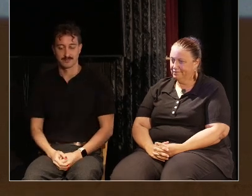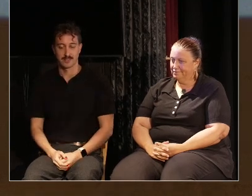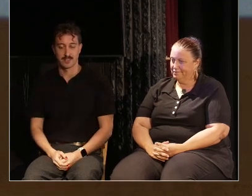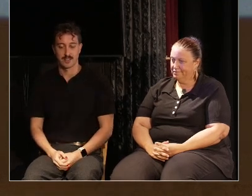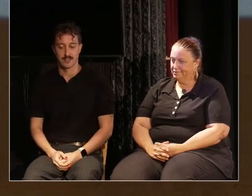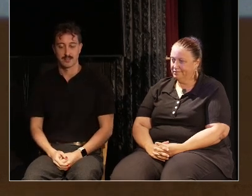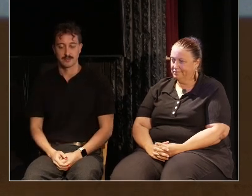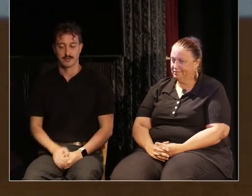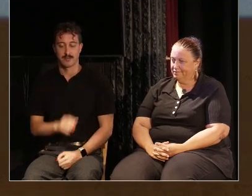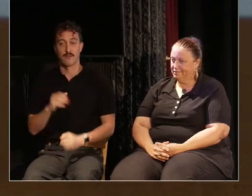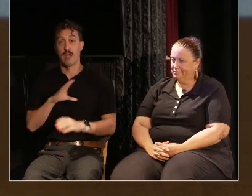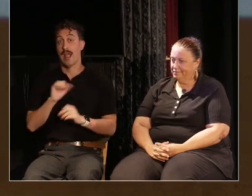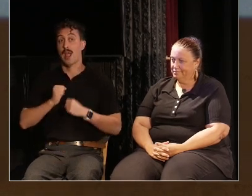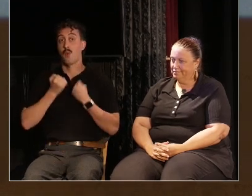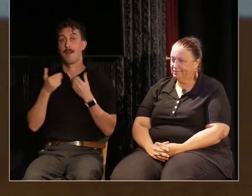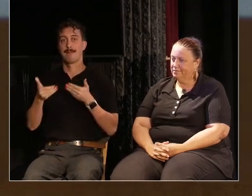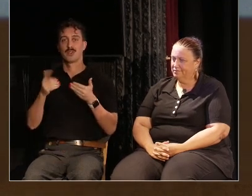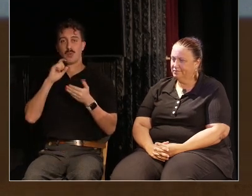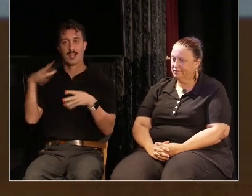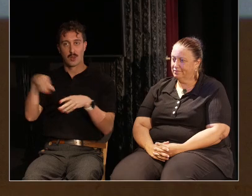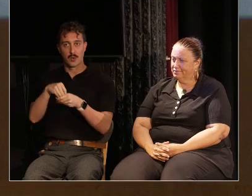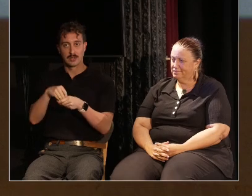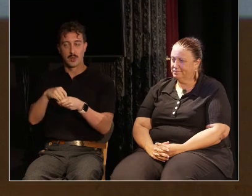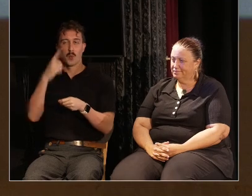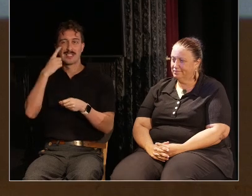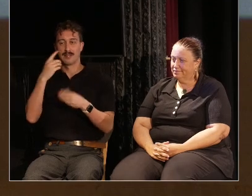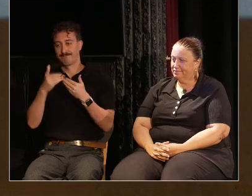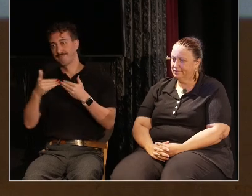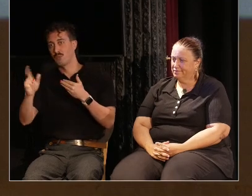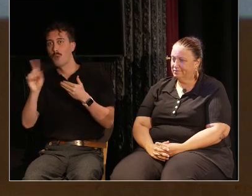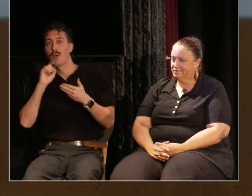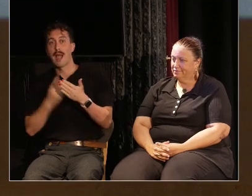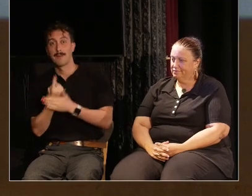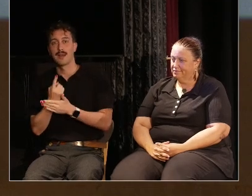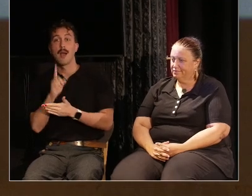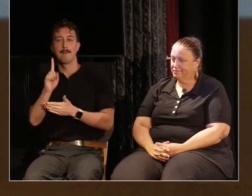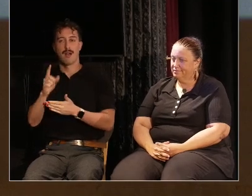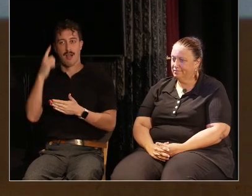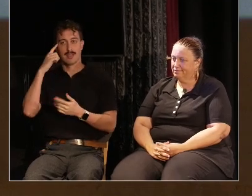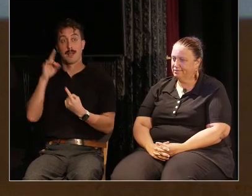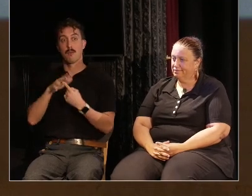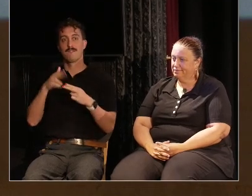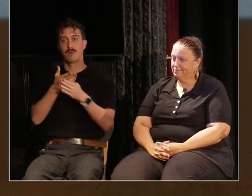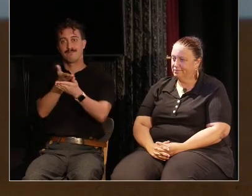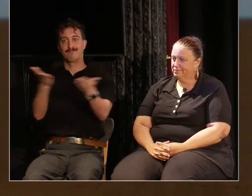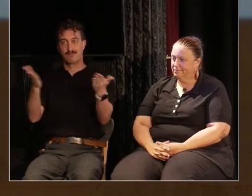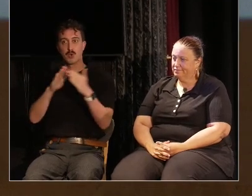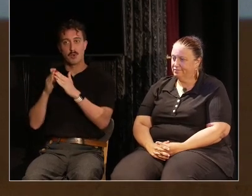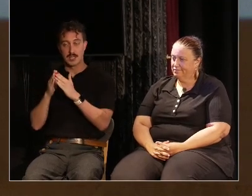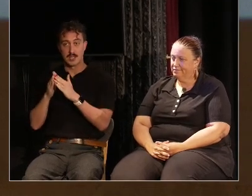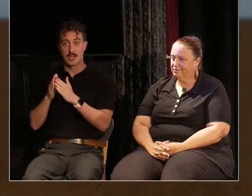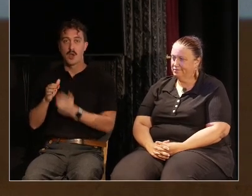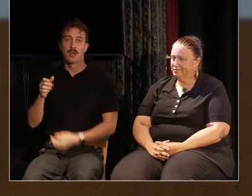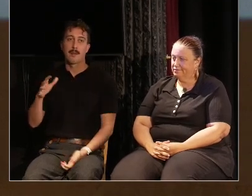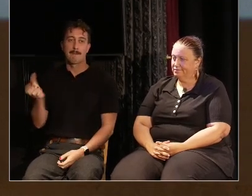budget, and let's see where it gets to. But I think it's important for the community that you know that you've got bipartisan support from